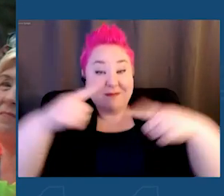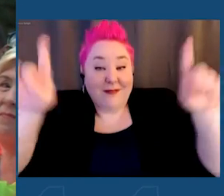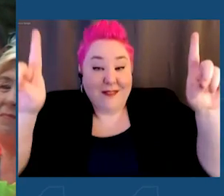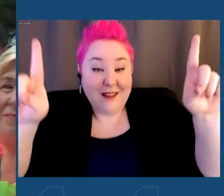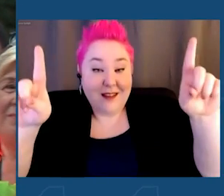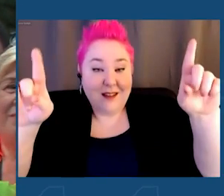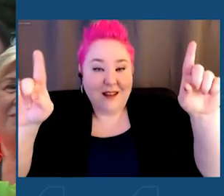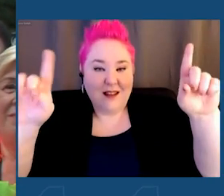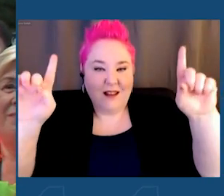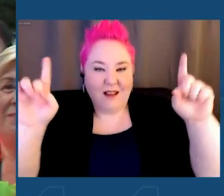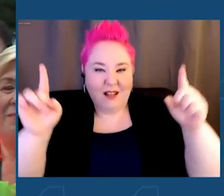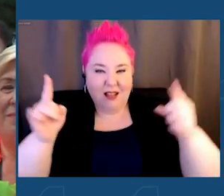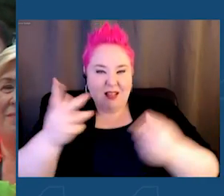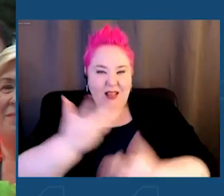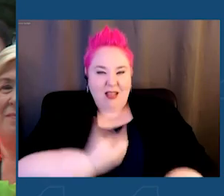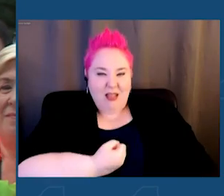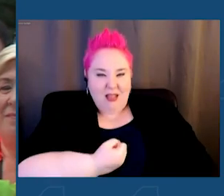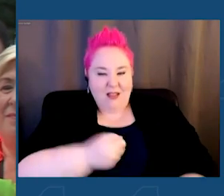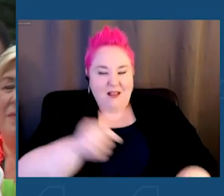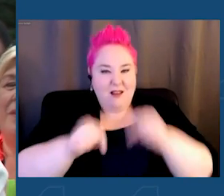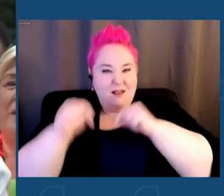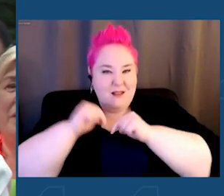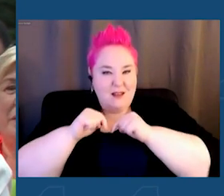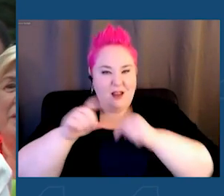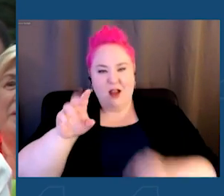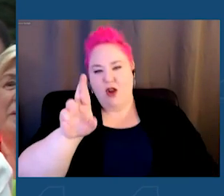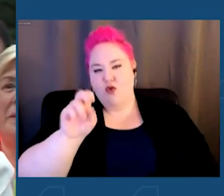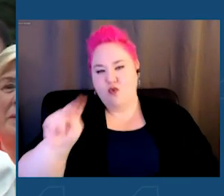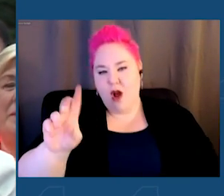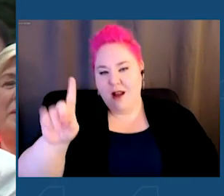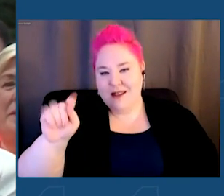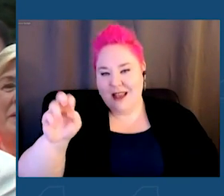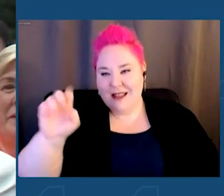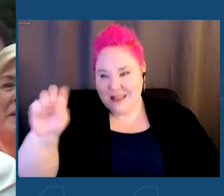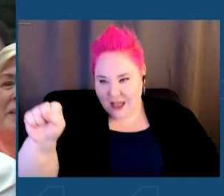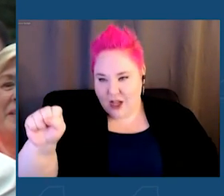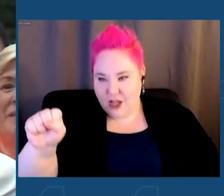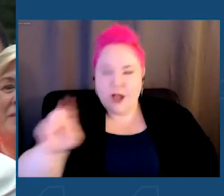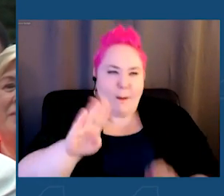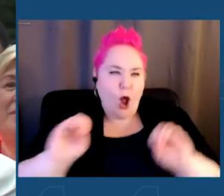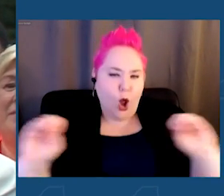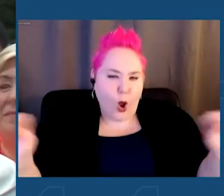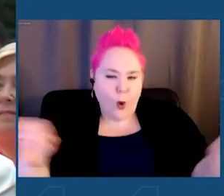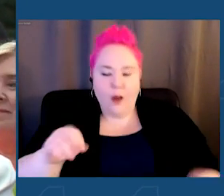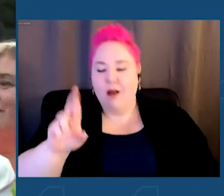Governors Ron DeSantis and Greg Abbott